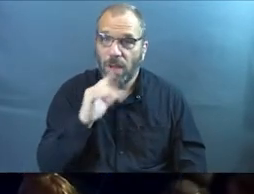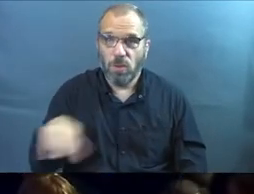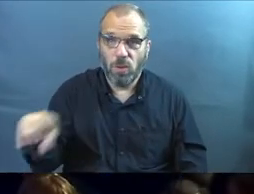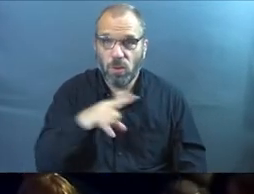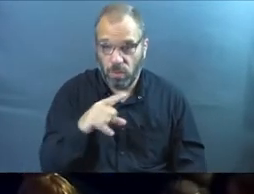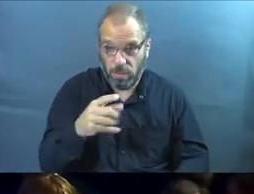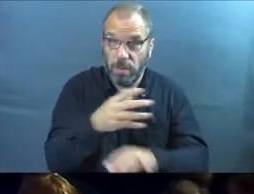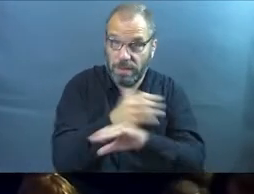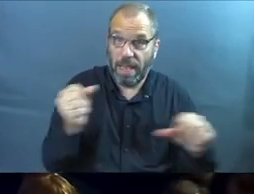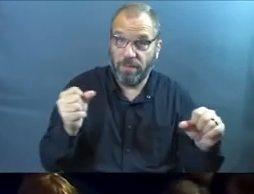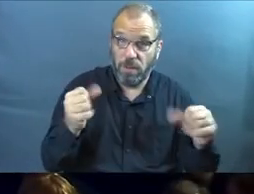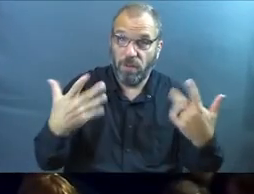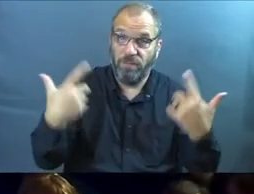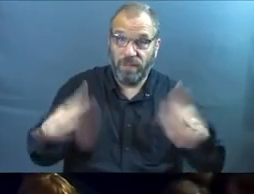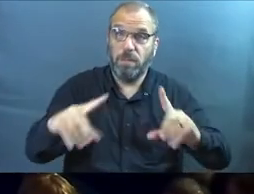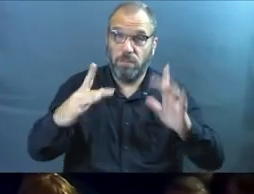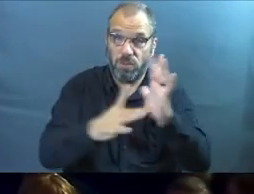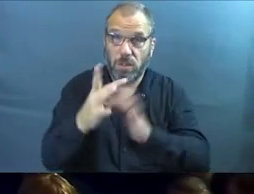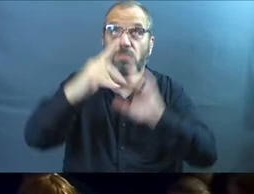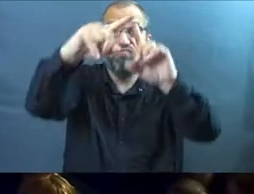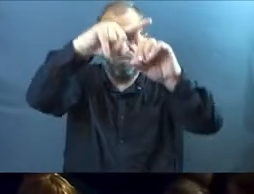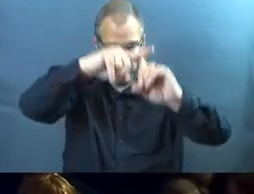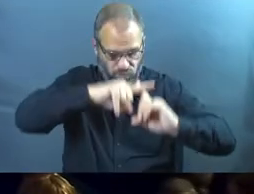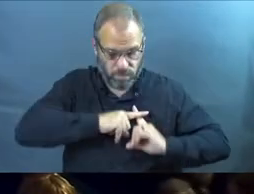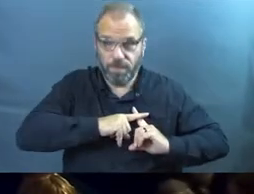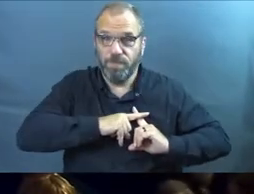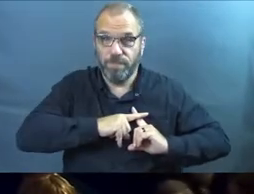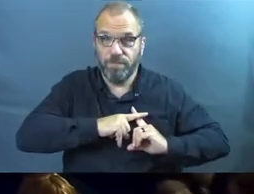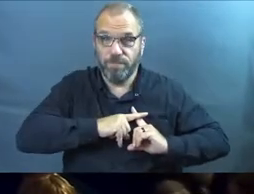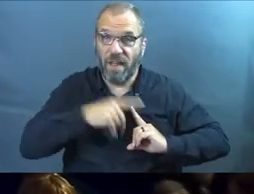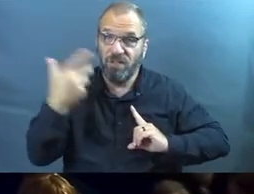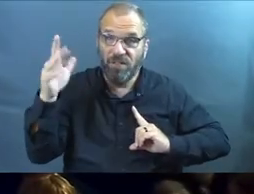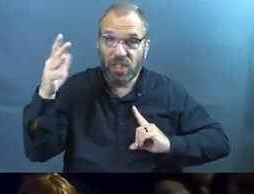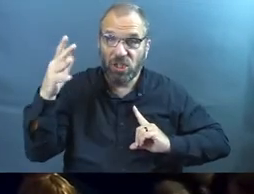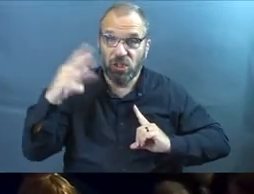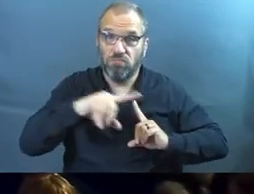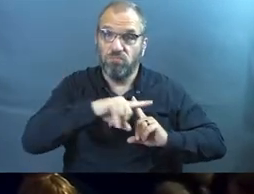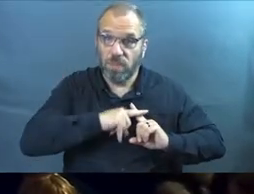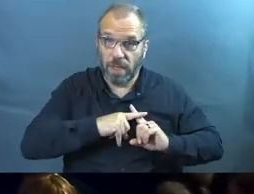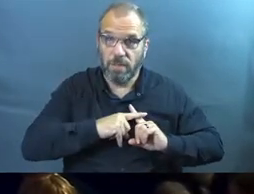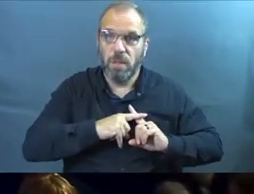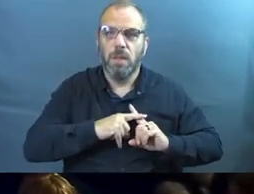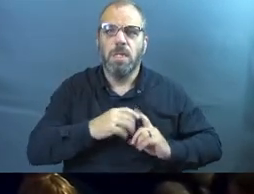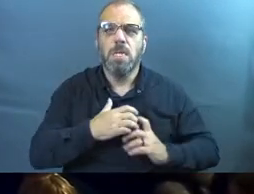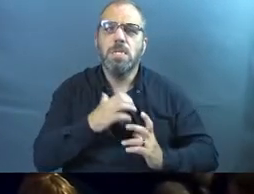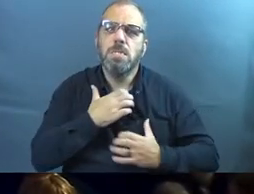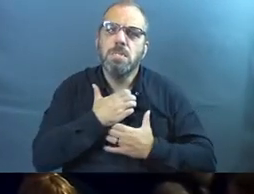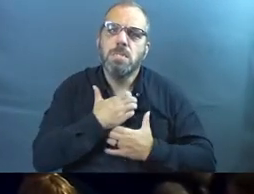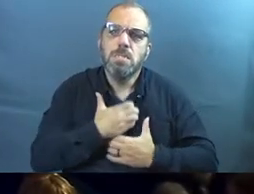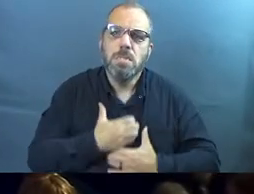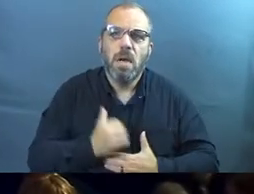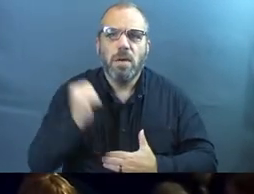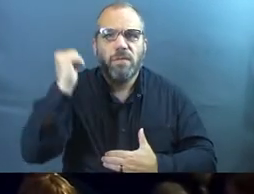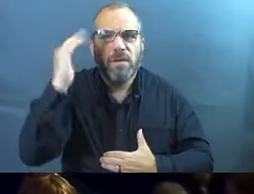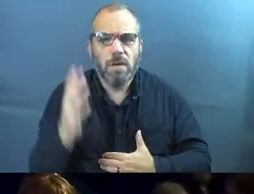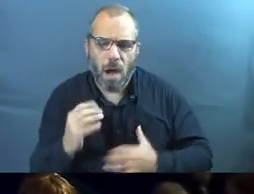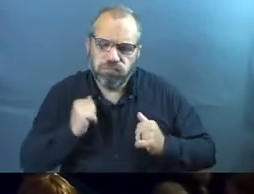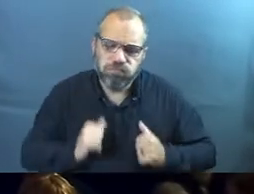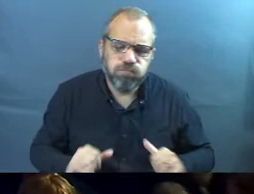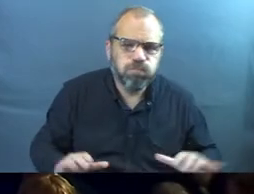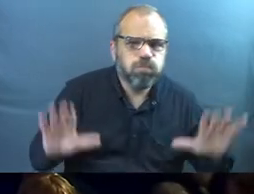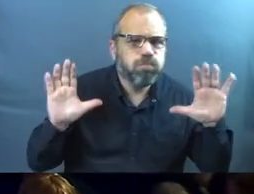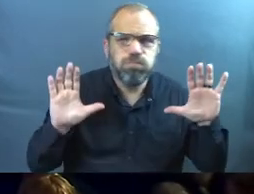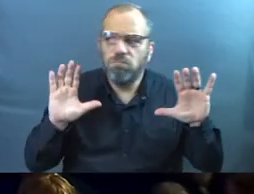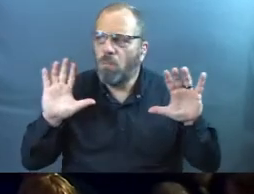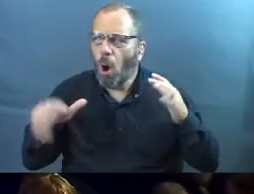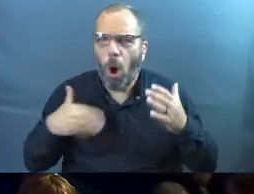who are saved this morning. I'm speaking directly to people today who are hungry for God, and you've surrendered your lives to